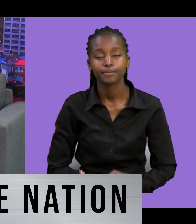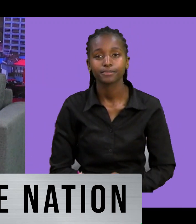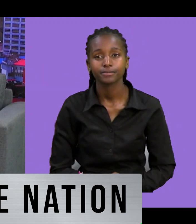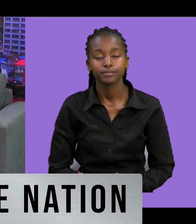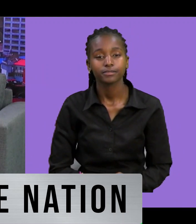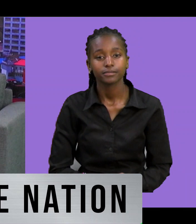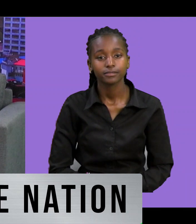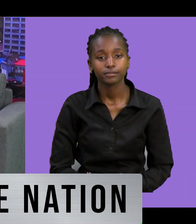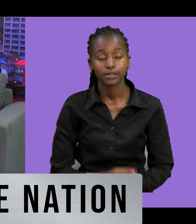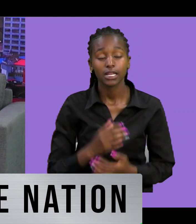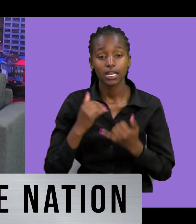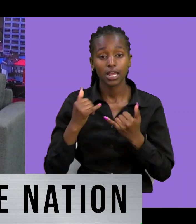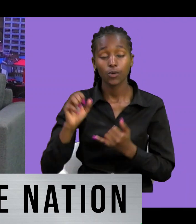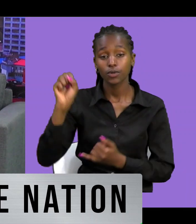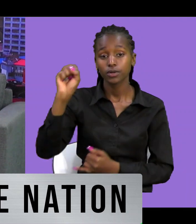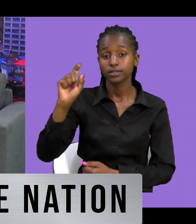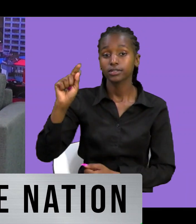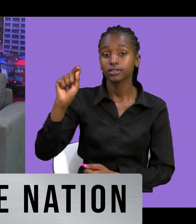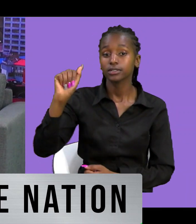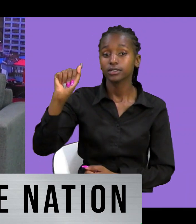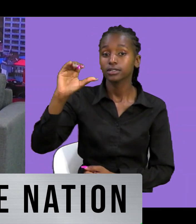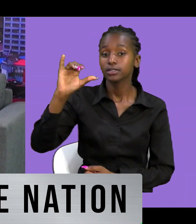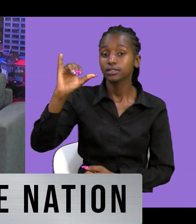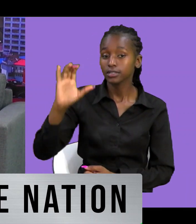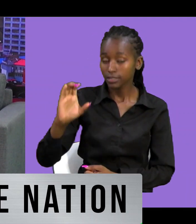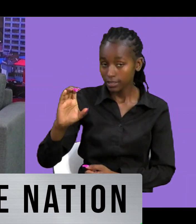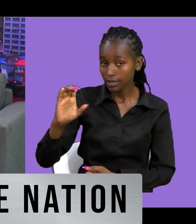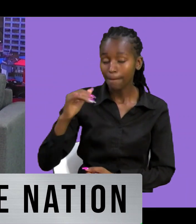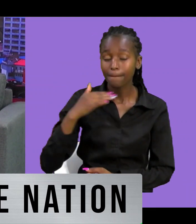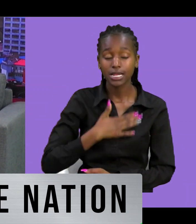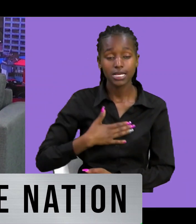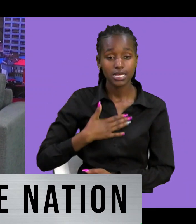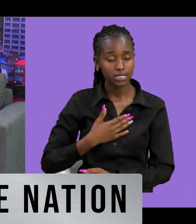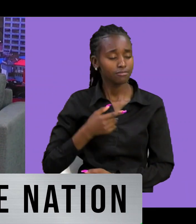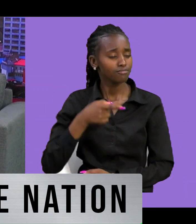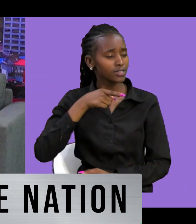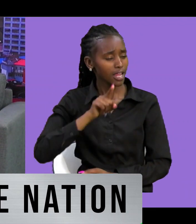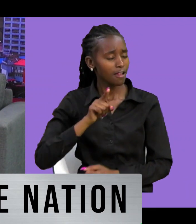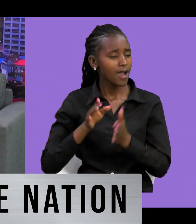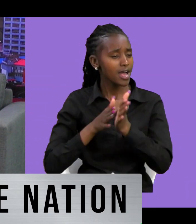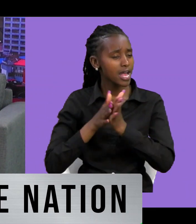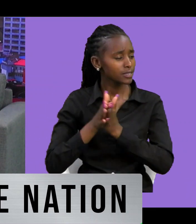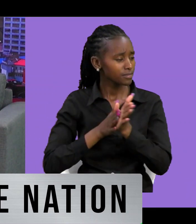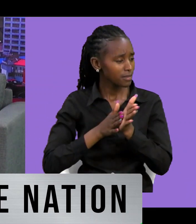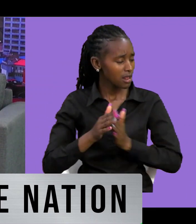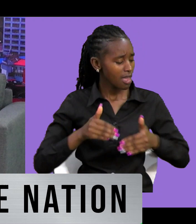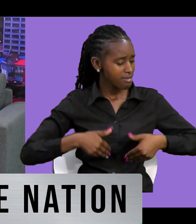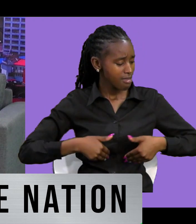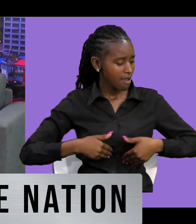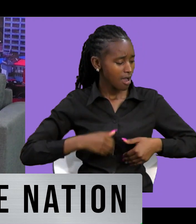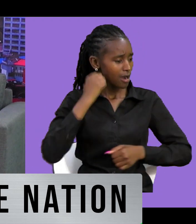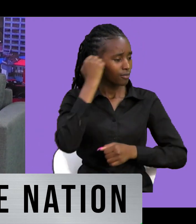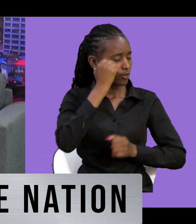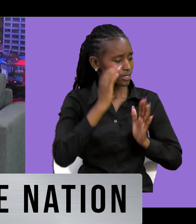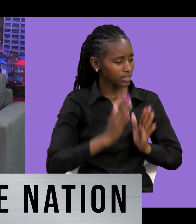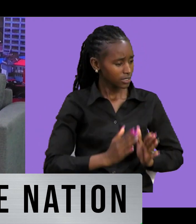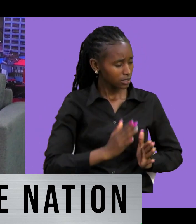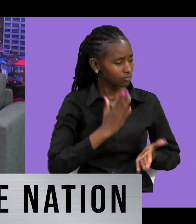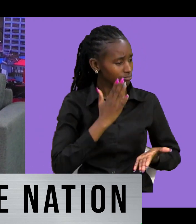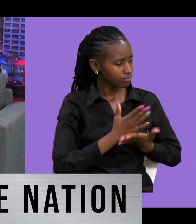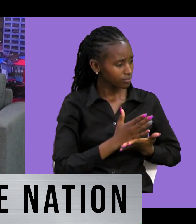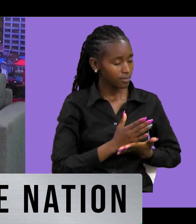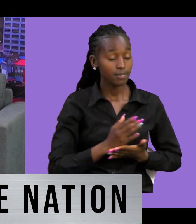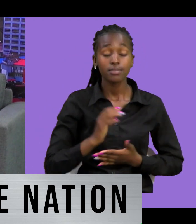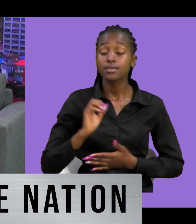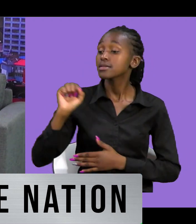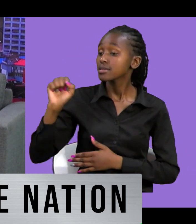Wow. Stacy Awiti, you are an aspiring young politician. Yes. From which county?